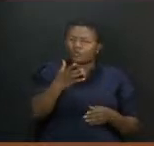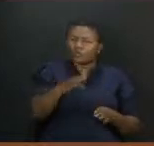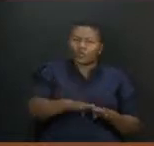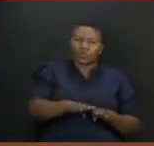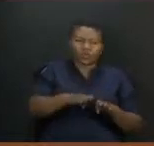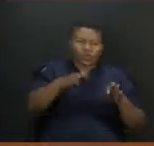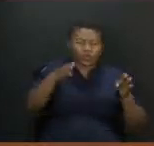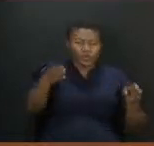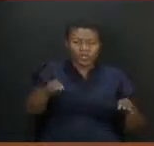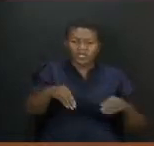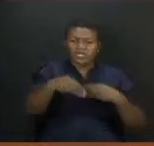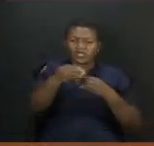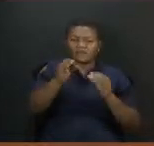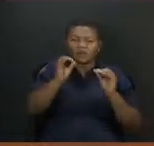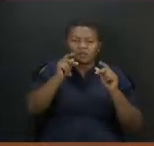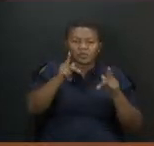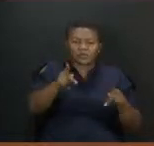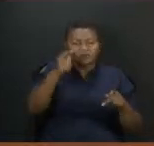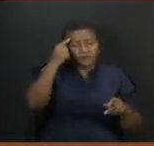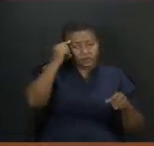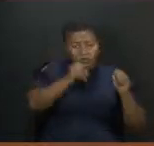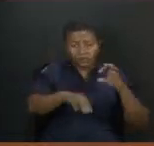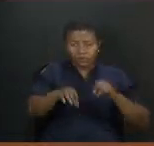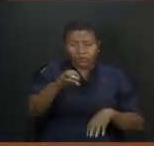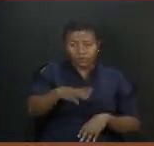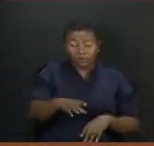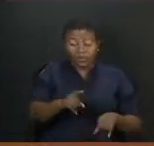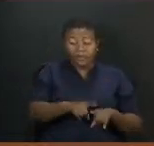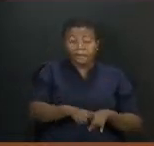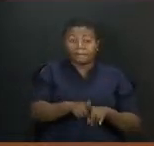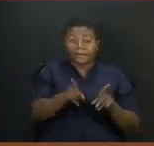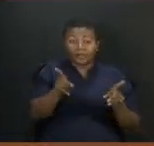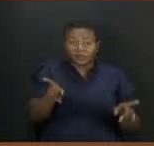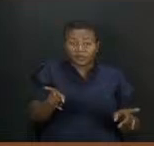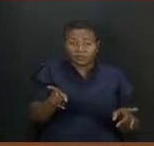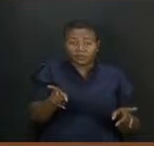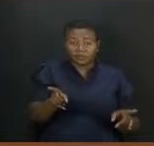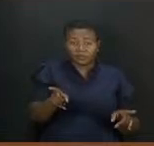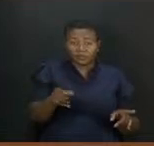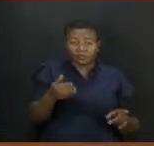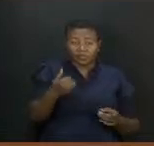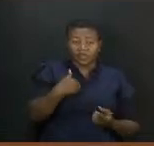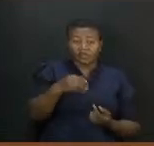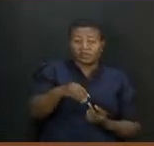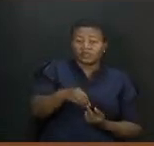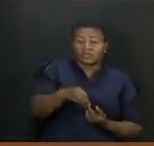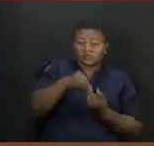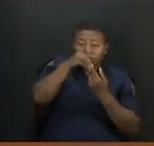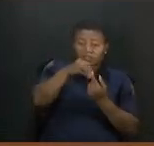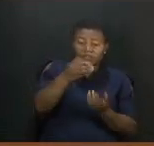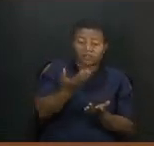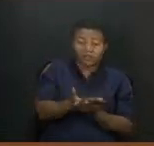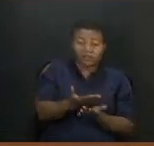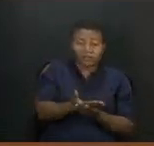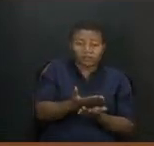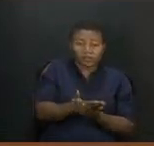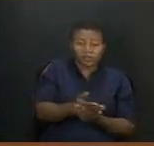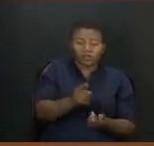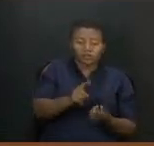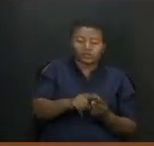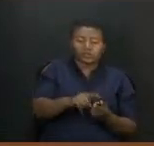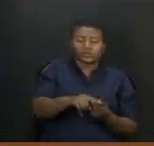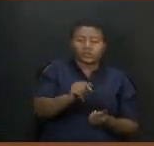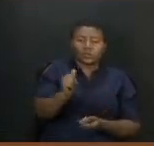for comment. However, there is a special appeal to